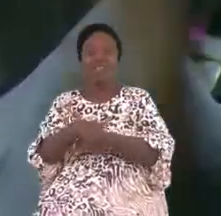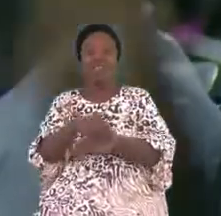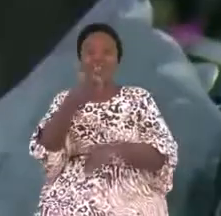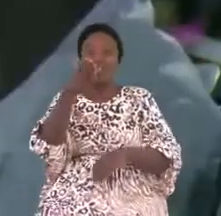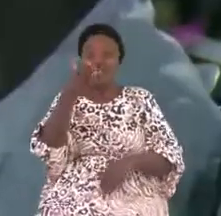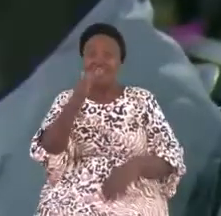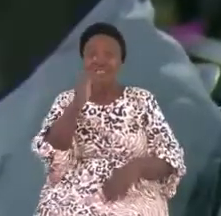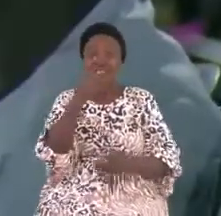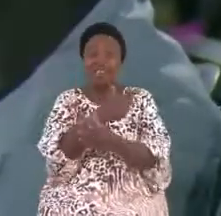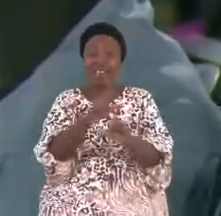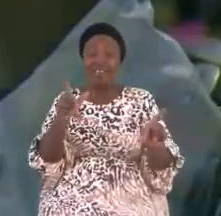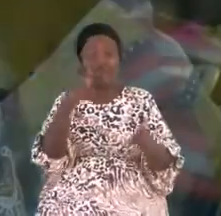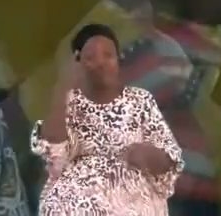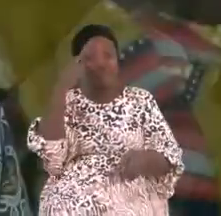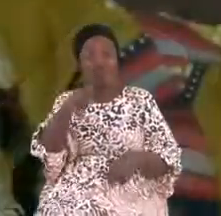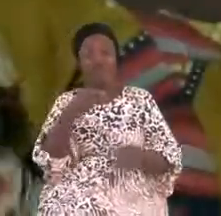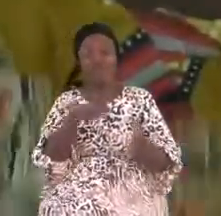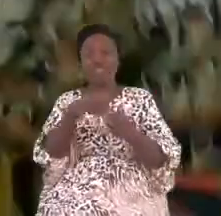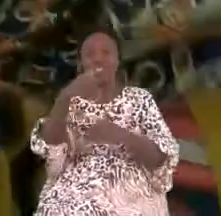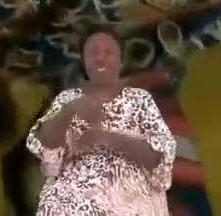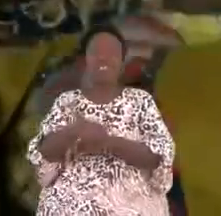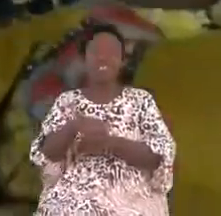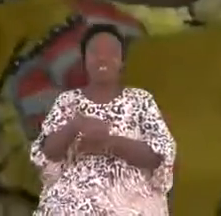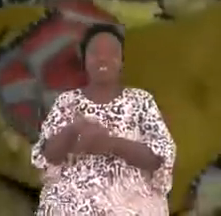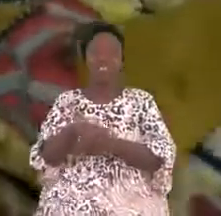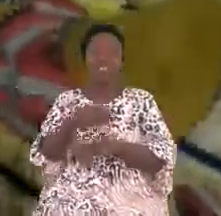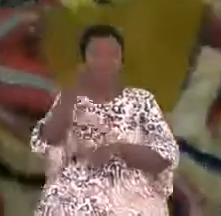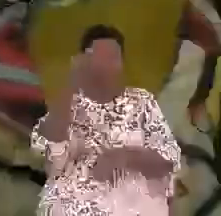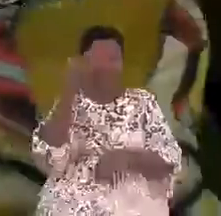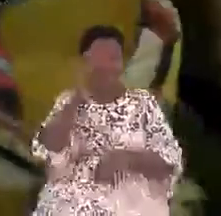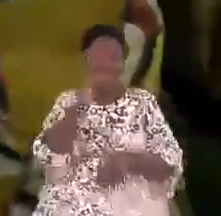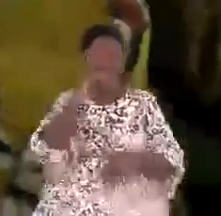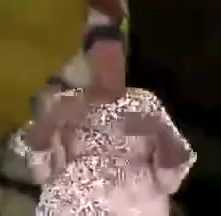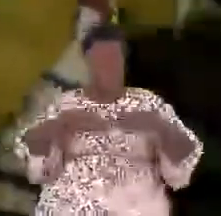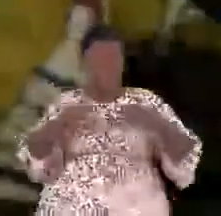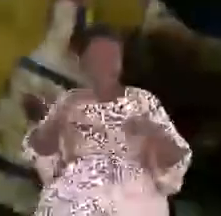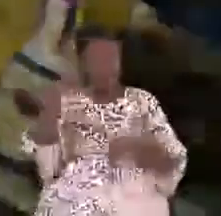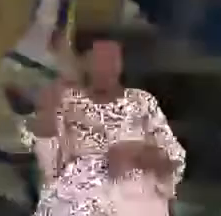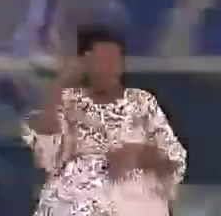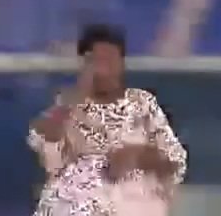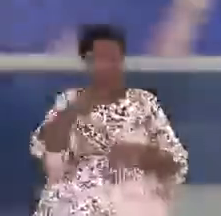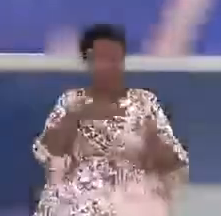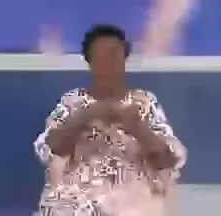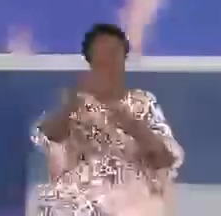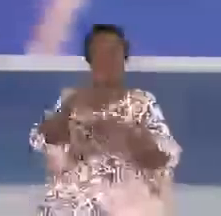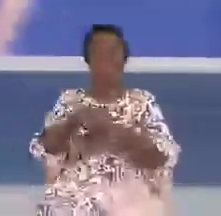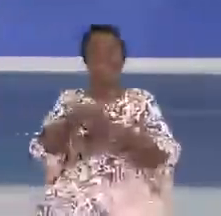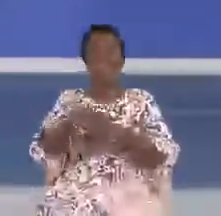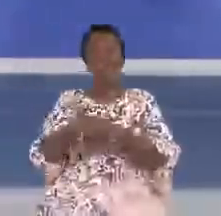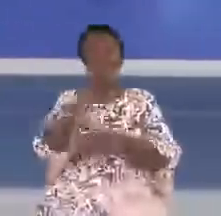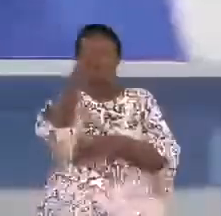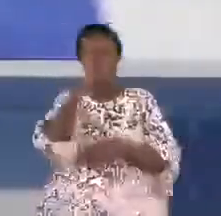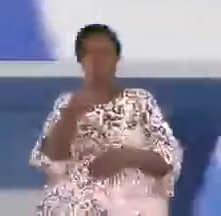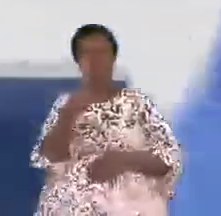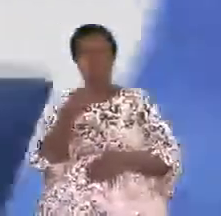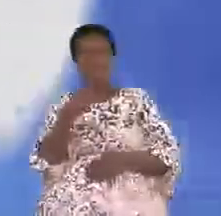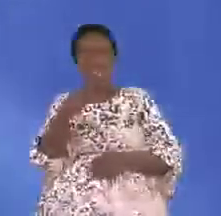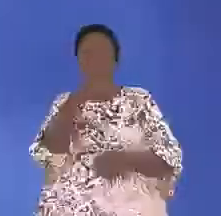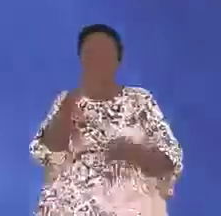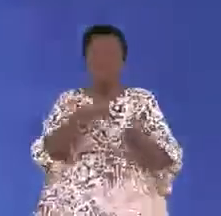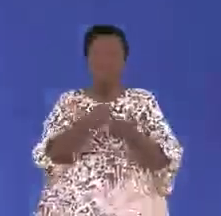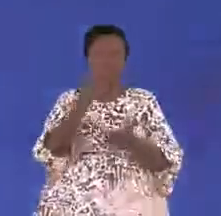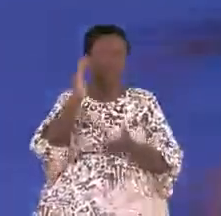deliverance for you tonight there is healing for you tonight god said it shall